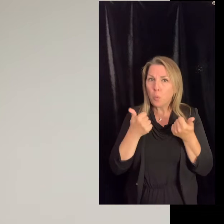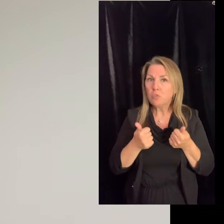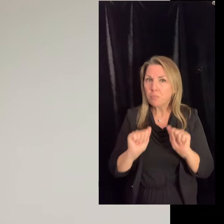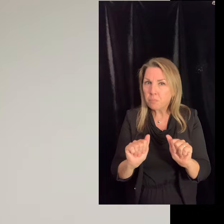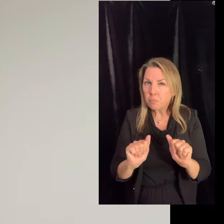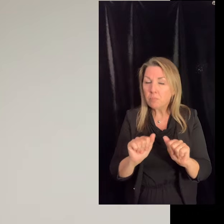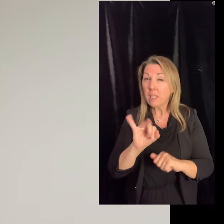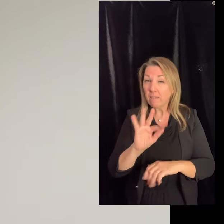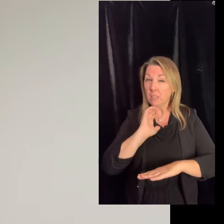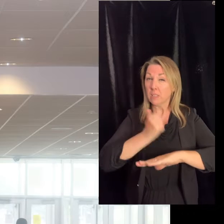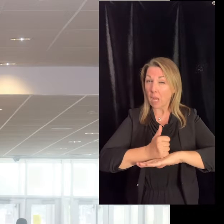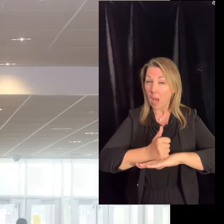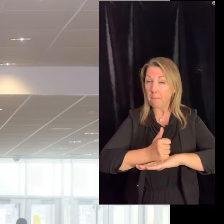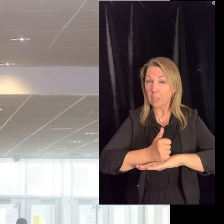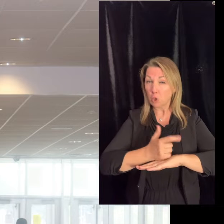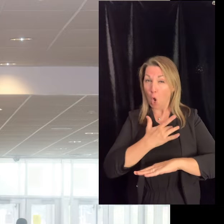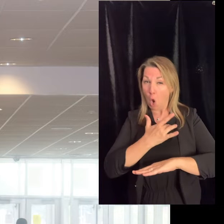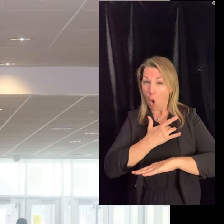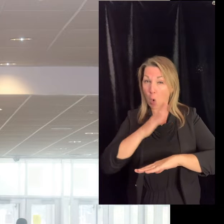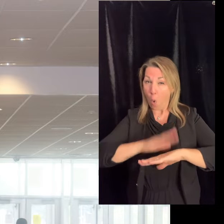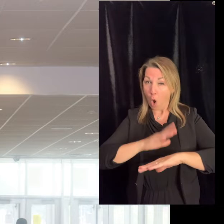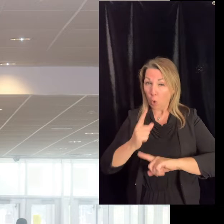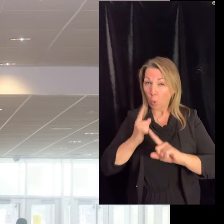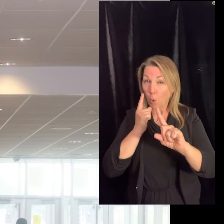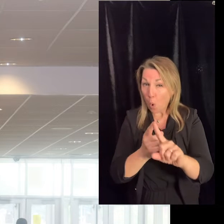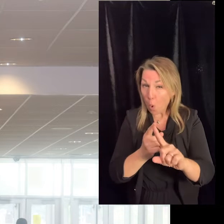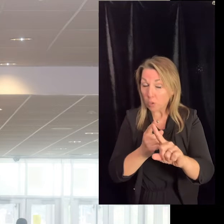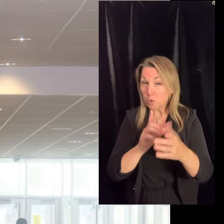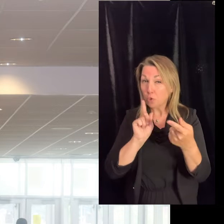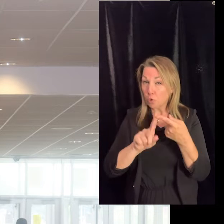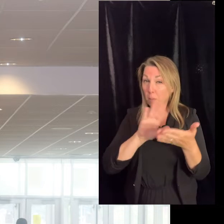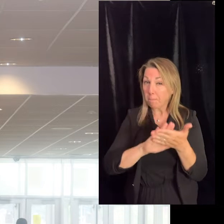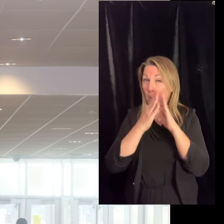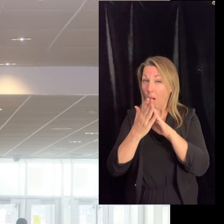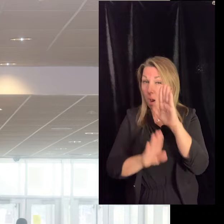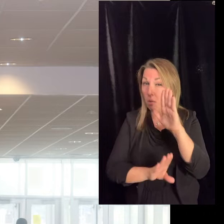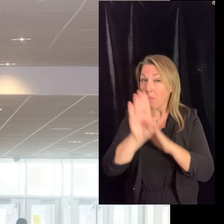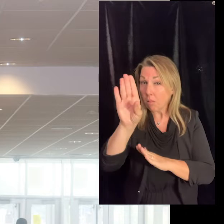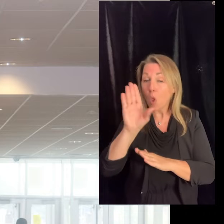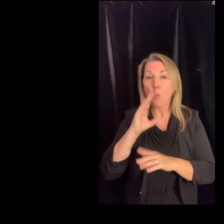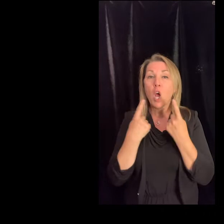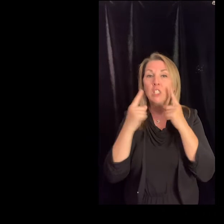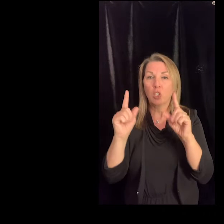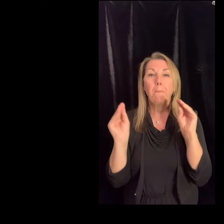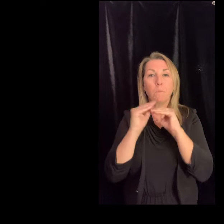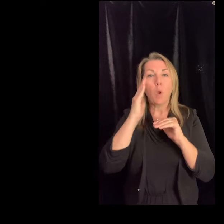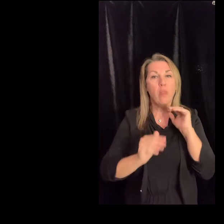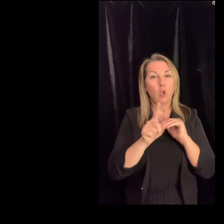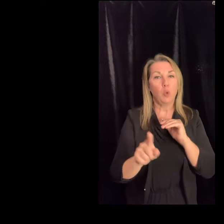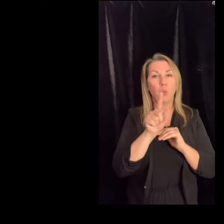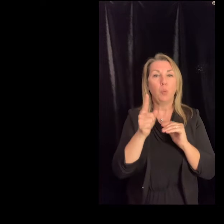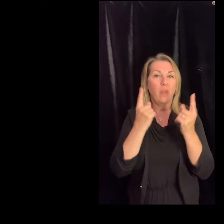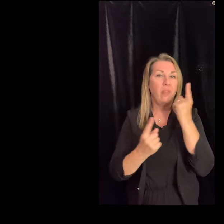and heart set on what you might at best become, you will achieve far more than you believe or imagine today."